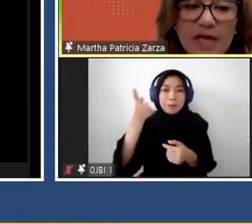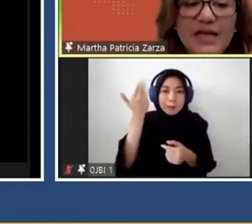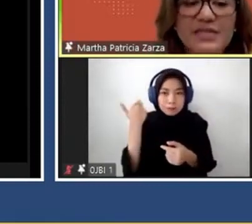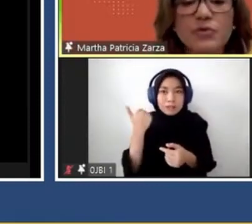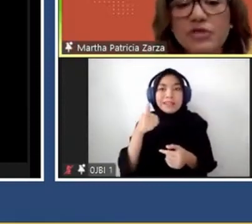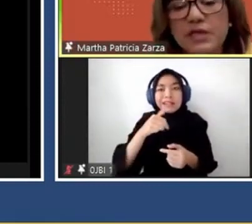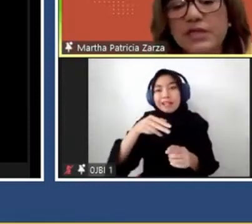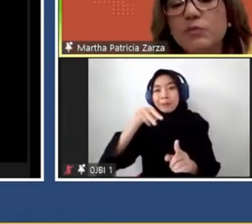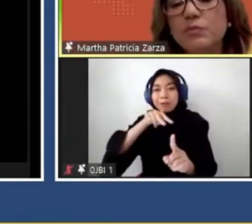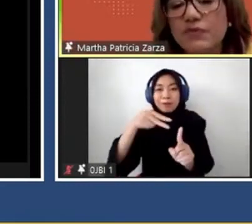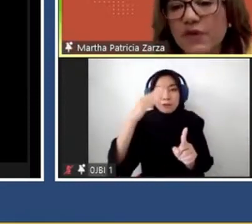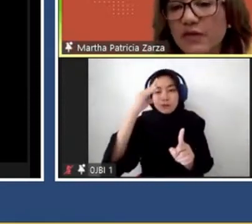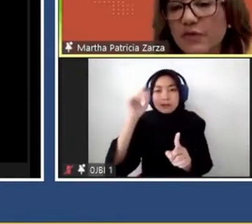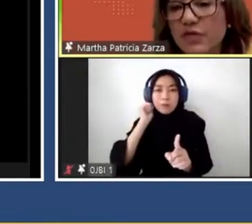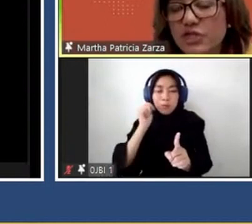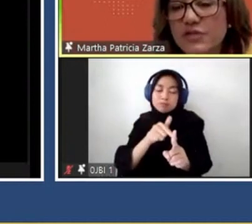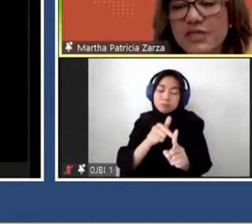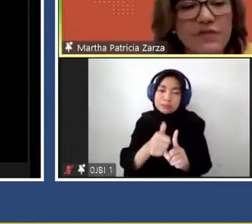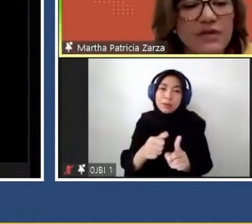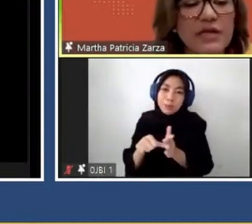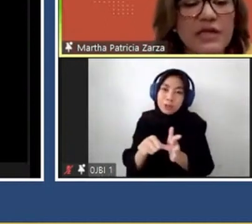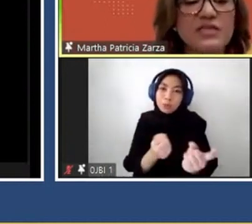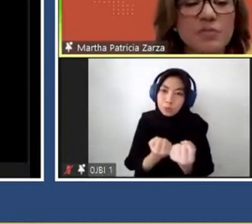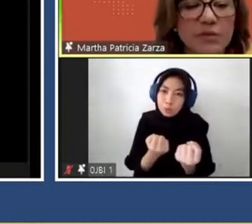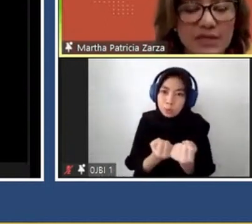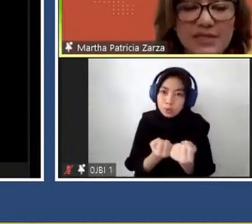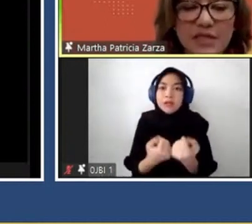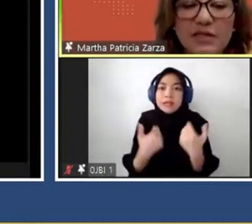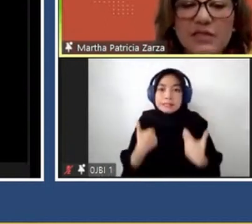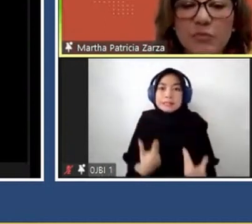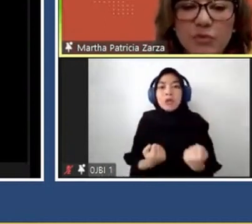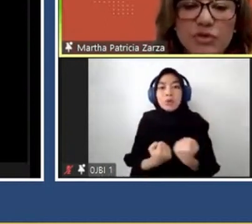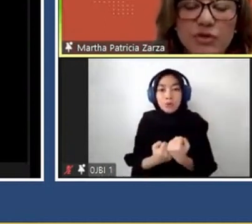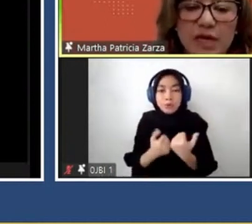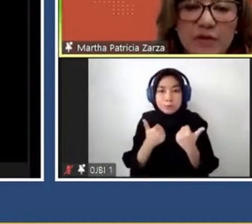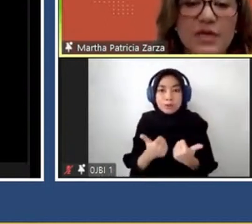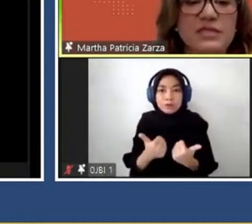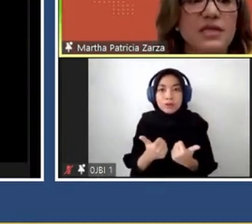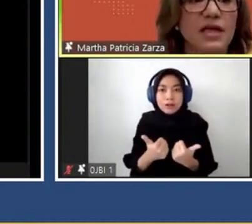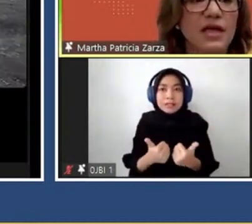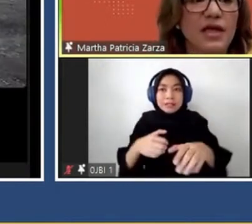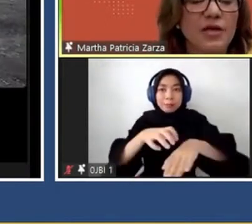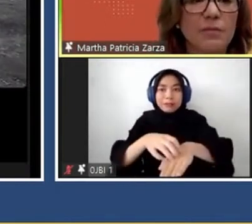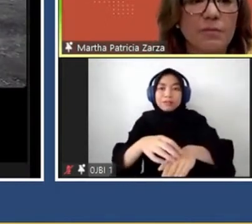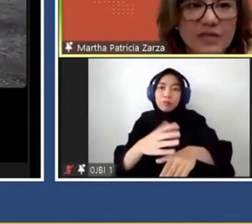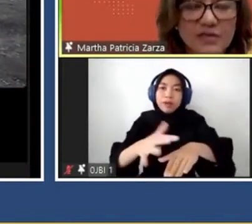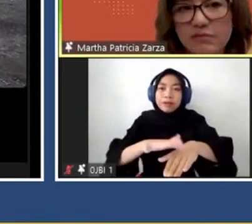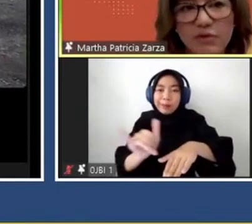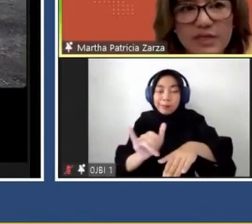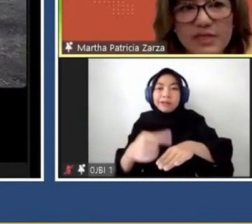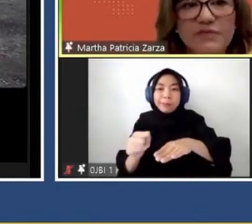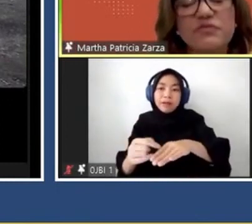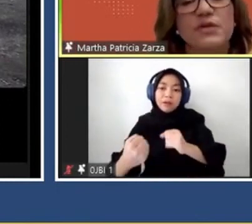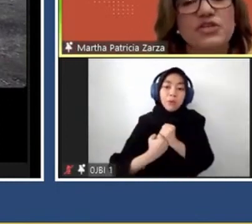perspective as a possibility to improve health conditions given its permanence in these combustion areas. Based